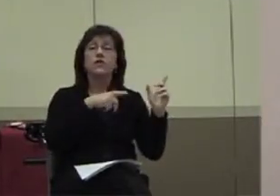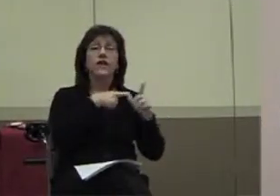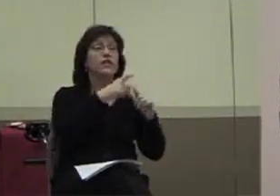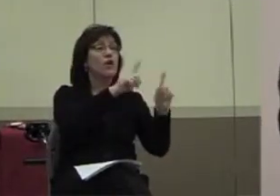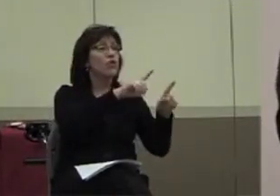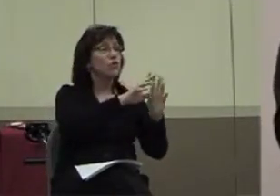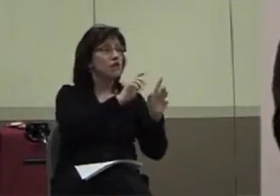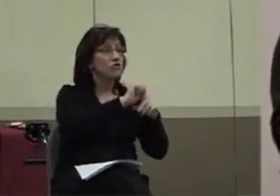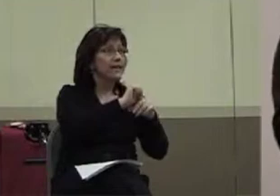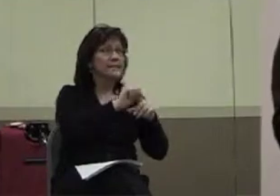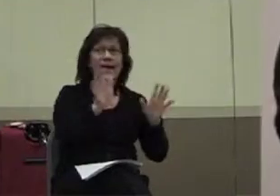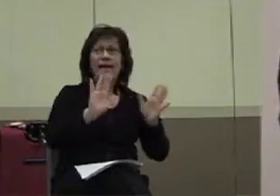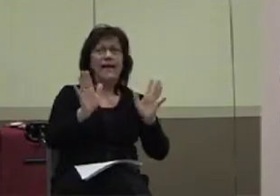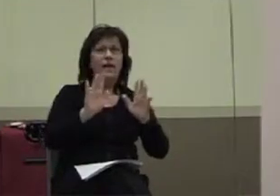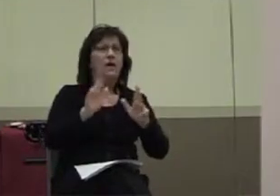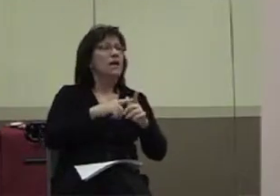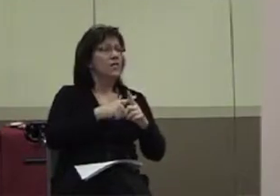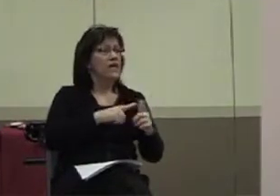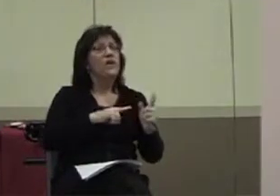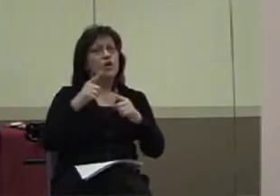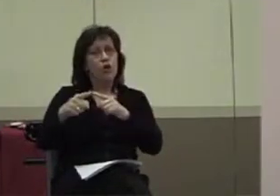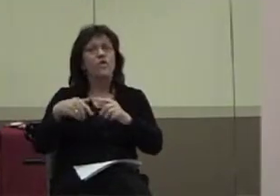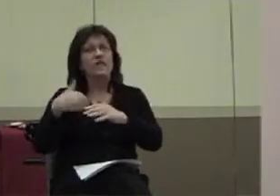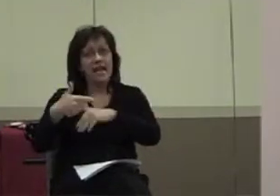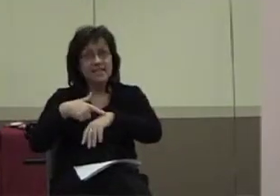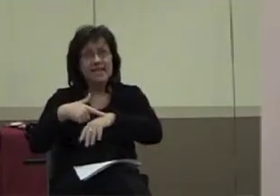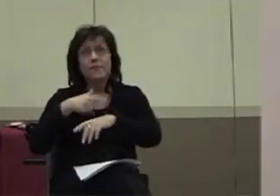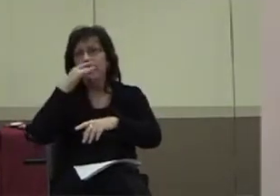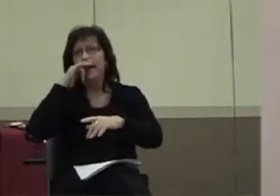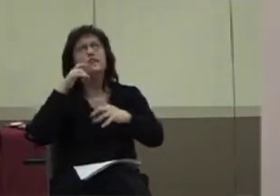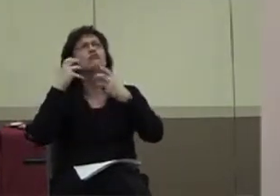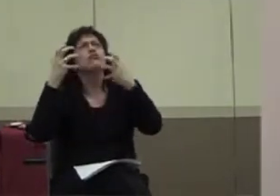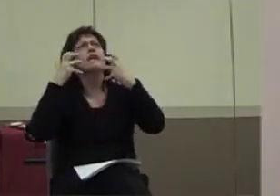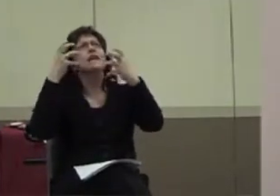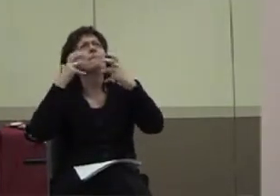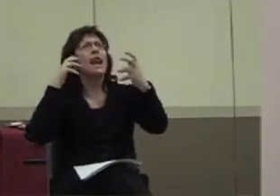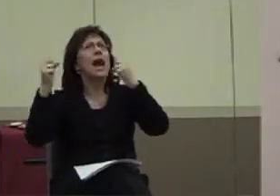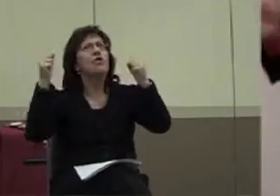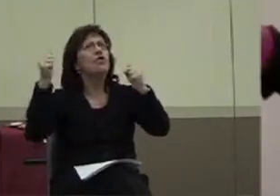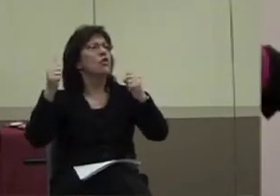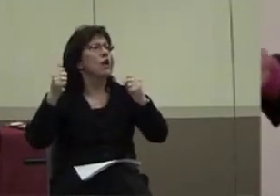off. Well, then the kid screams louder because it worked the first 15.